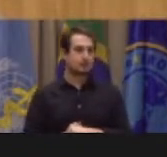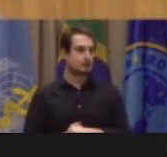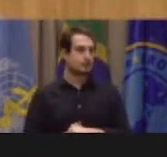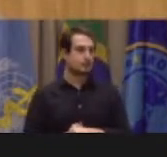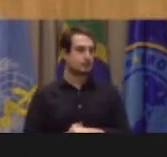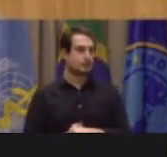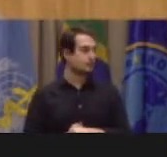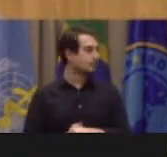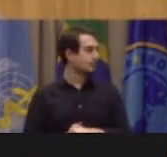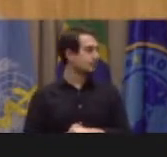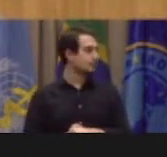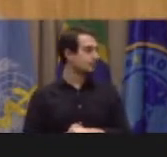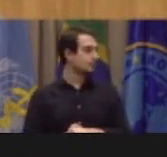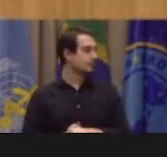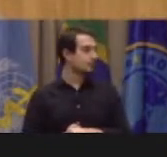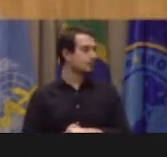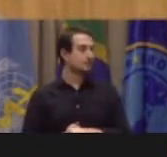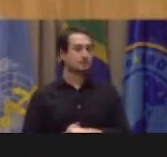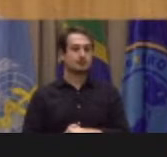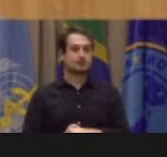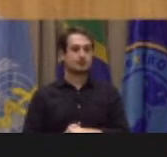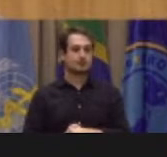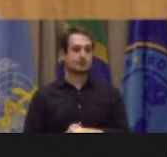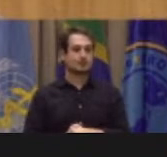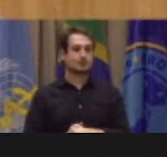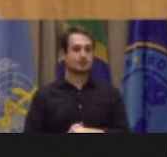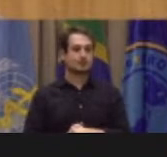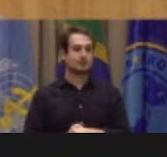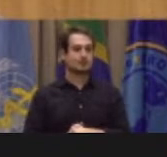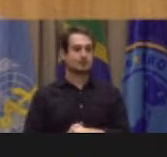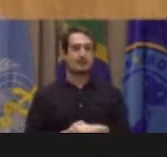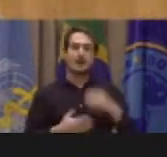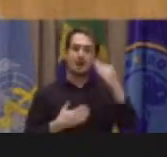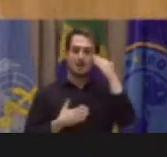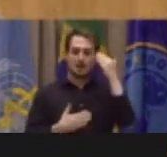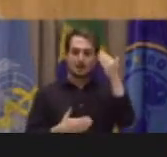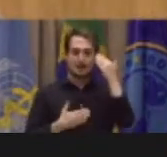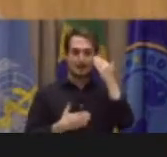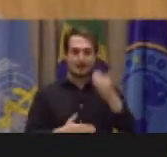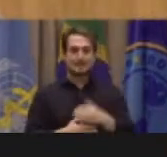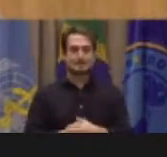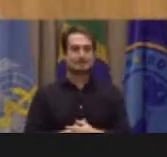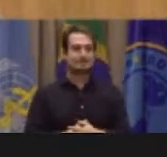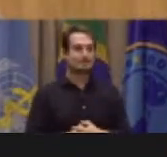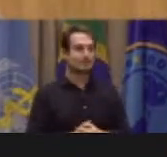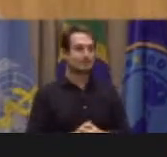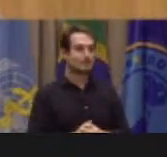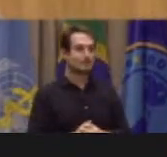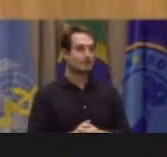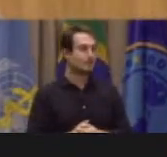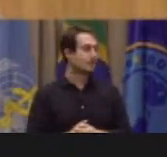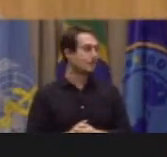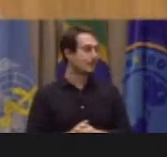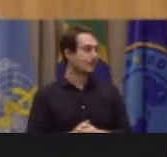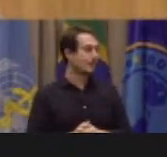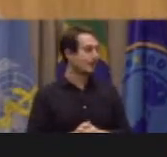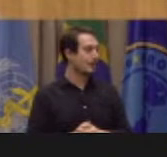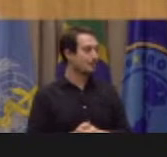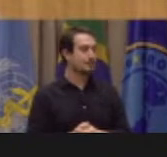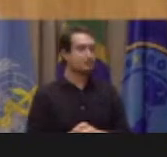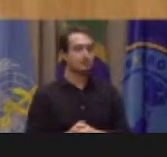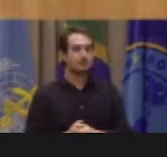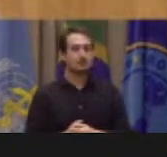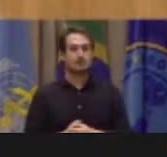I do like Ronaldo. I like to play with him like this. Thank you so much. The hospital,